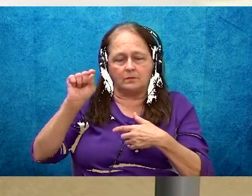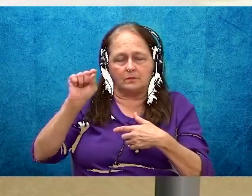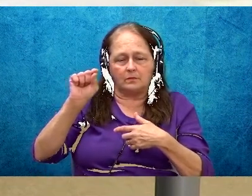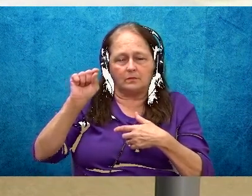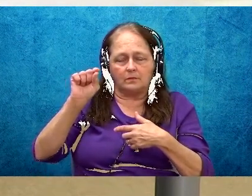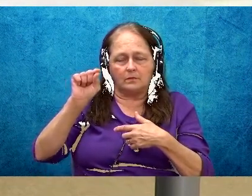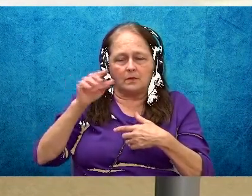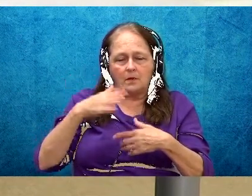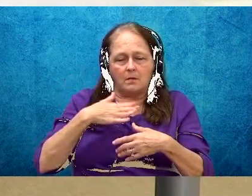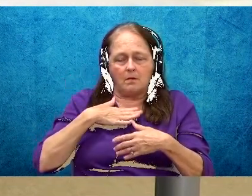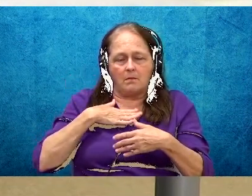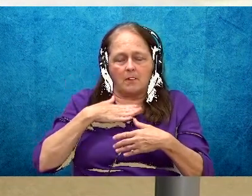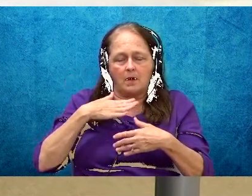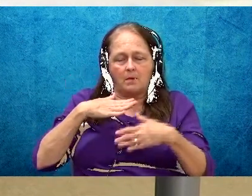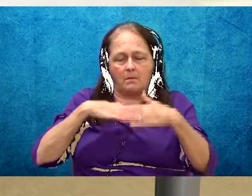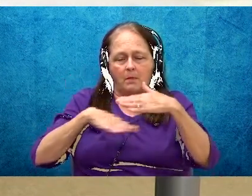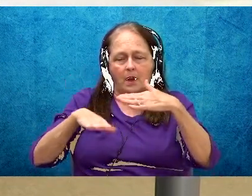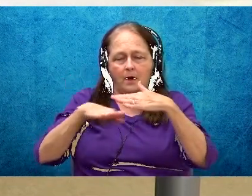my bottom.